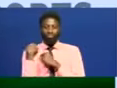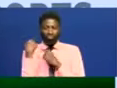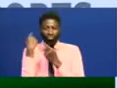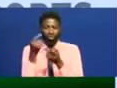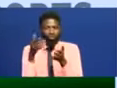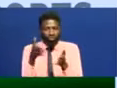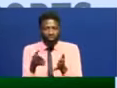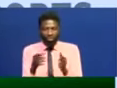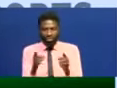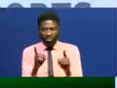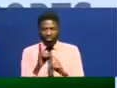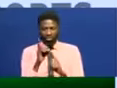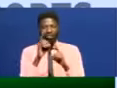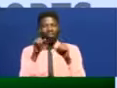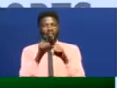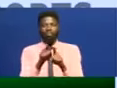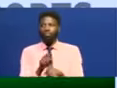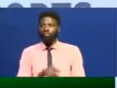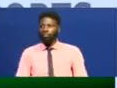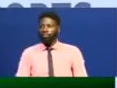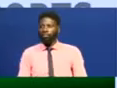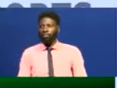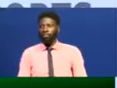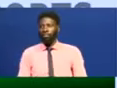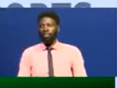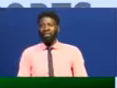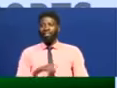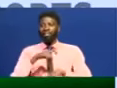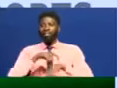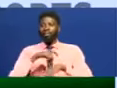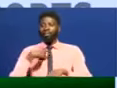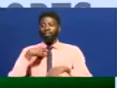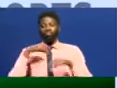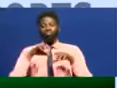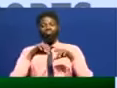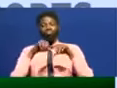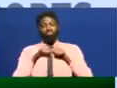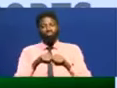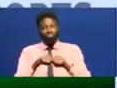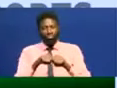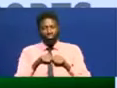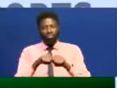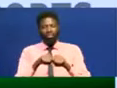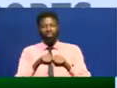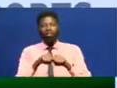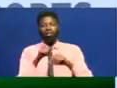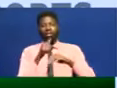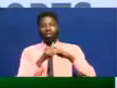And when I took office as part of the Kenya Kwanza administration,